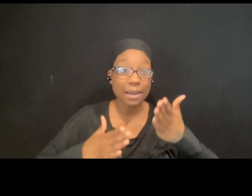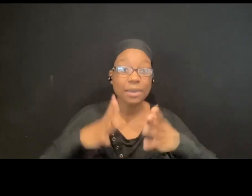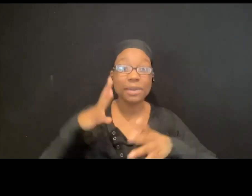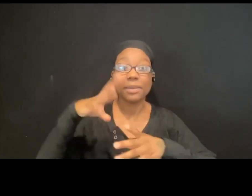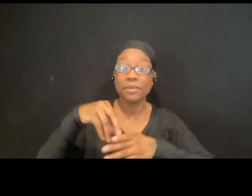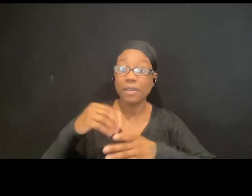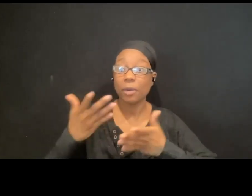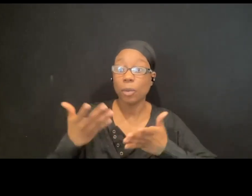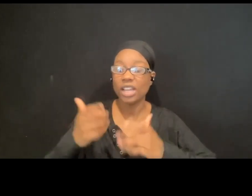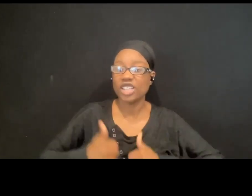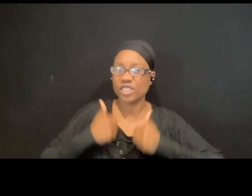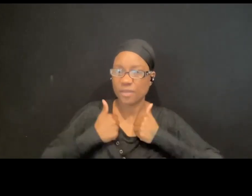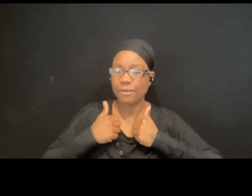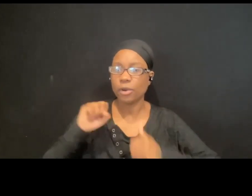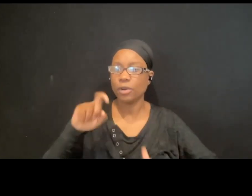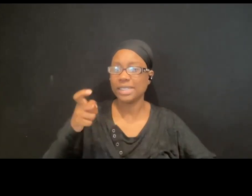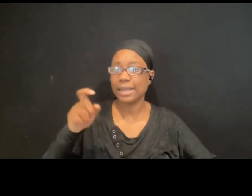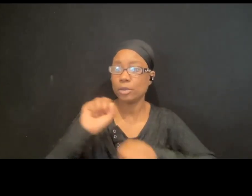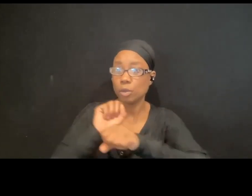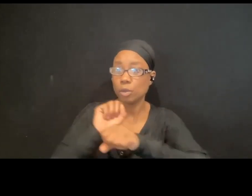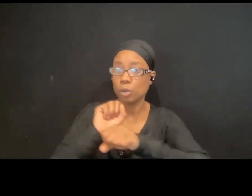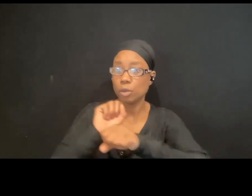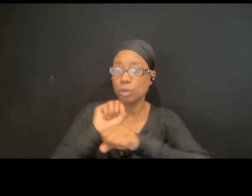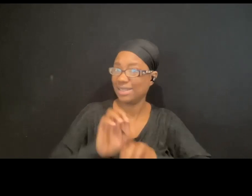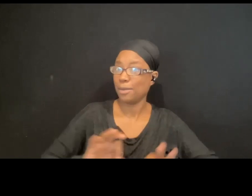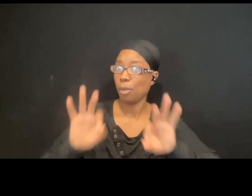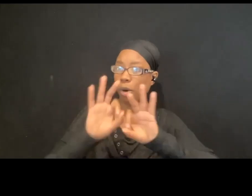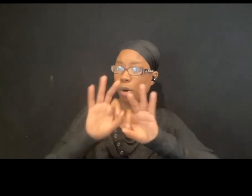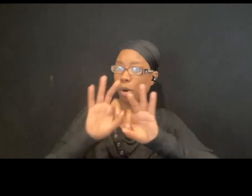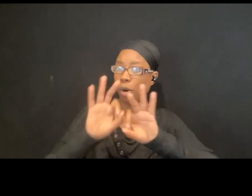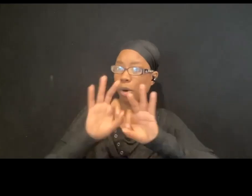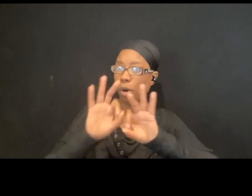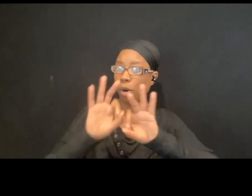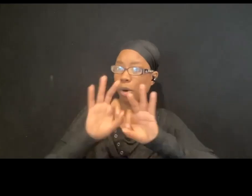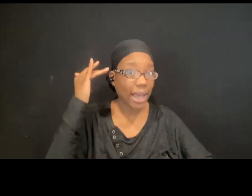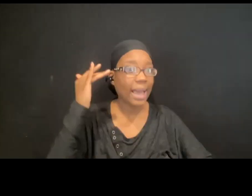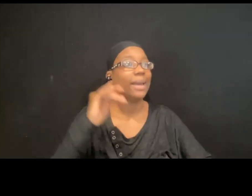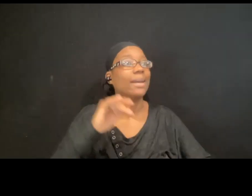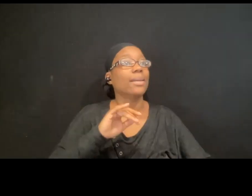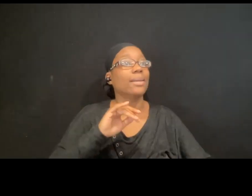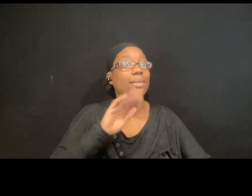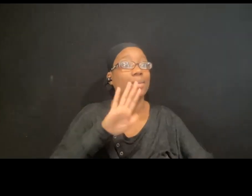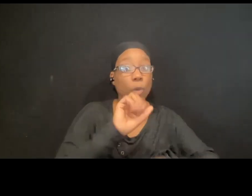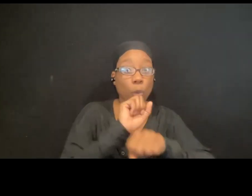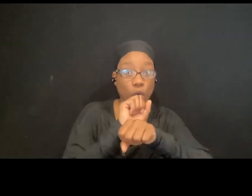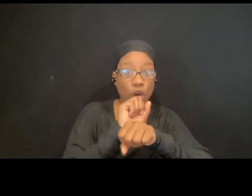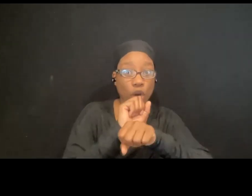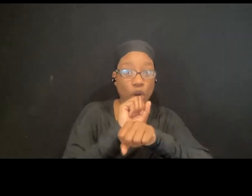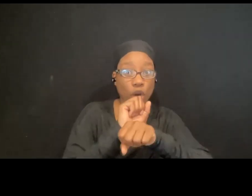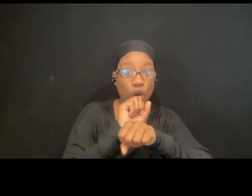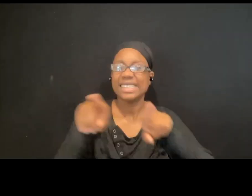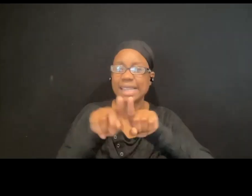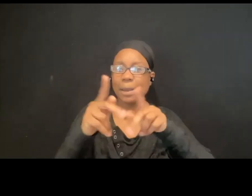work, and that is significant because like where they work is where they live. And they